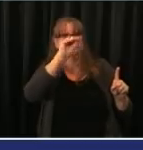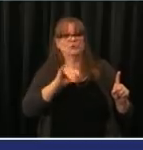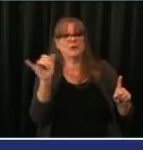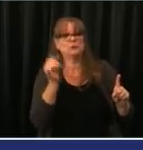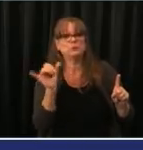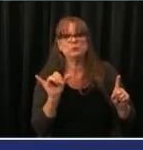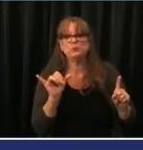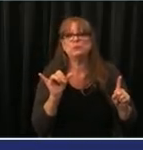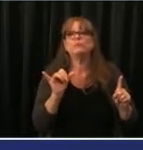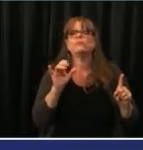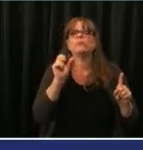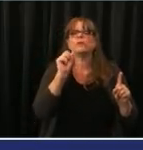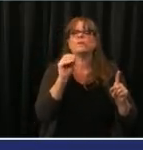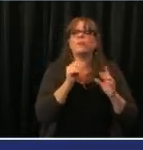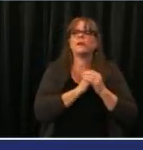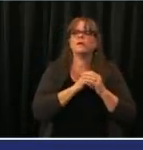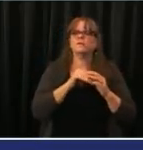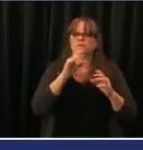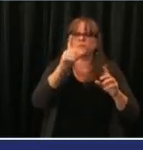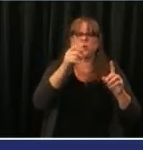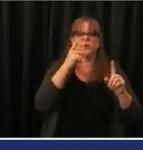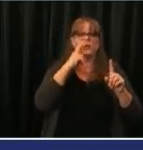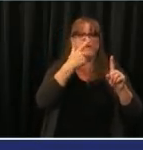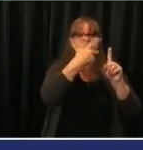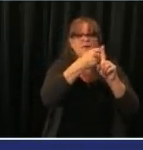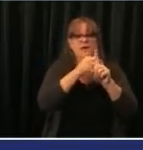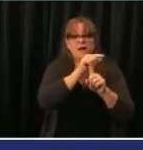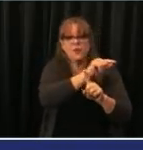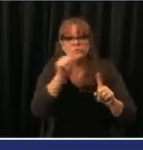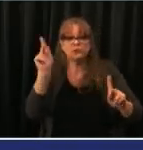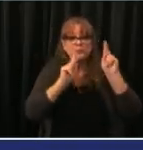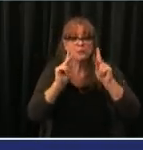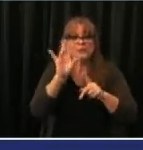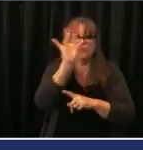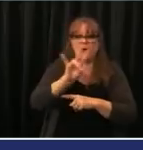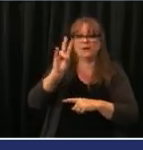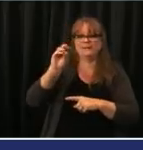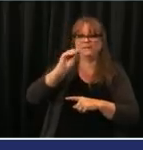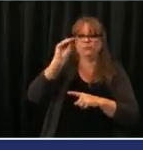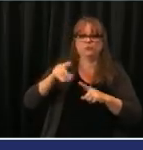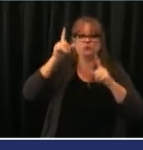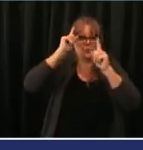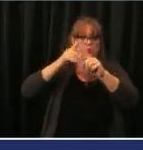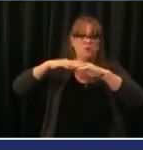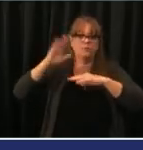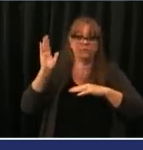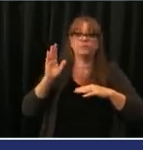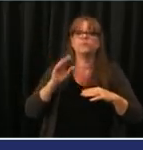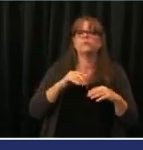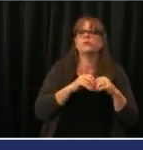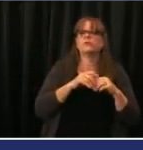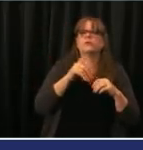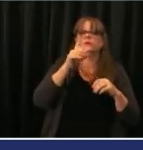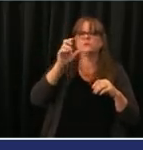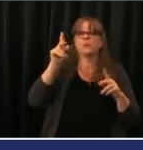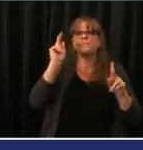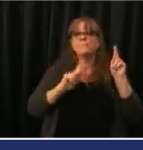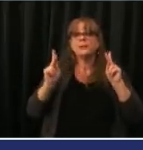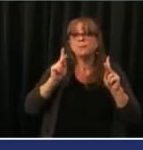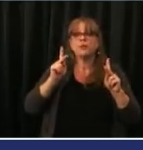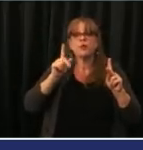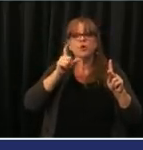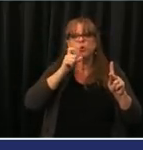course, healthcare workers who understand the science, who know what the vaccine does and how it protects them, I'm very thrilled that 90% have taken